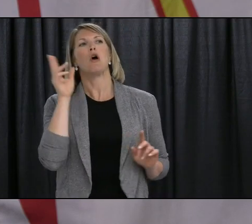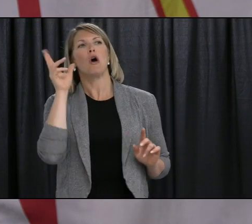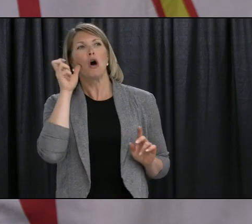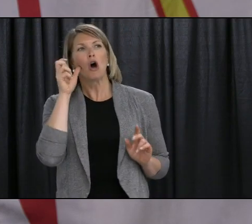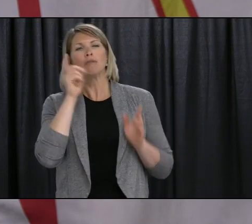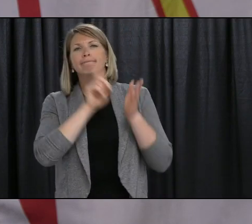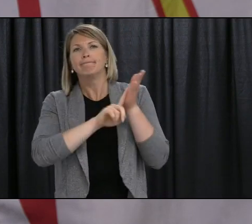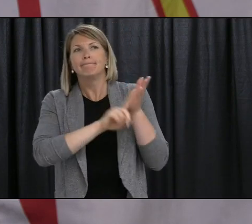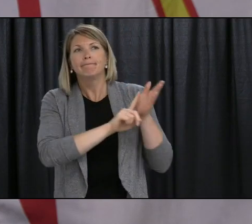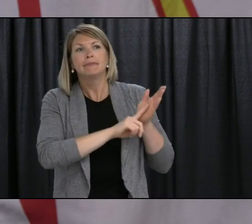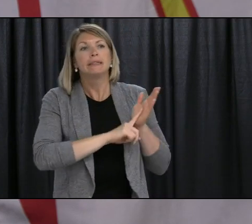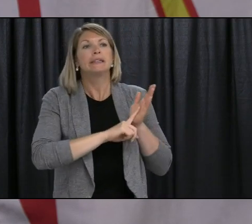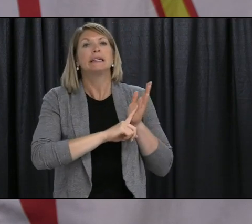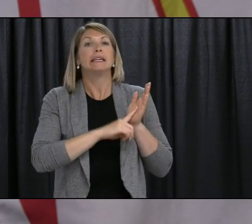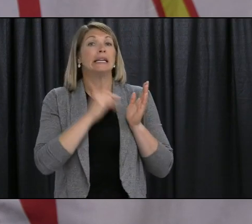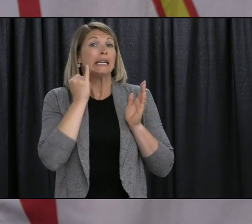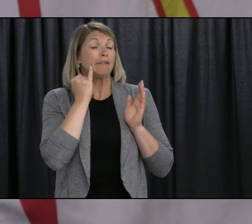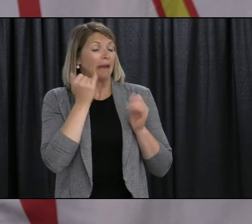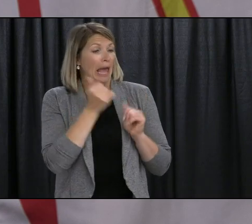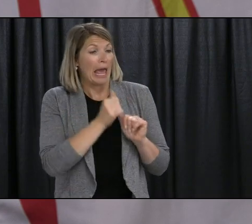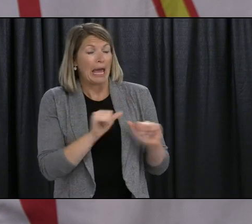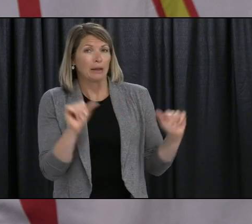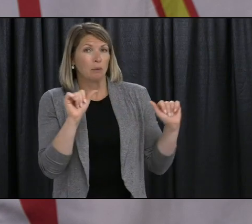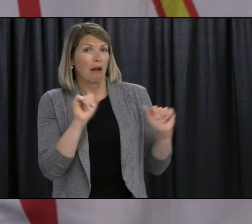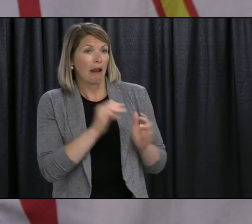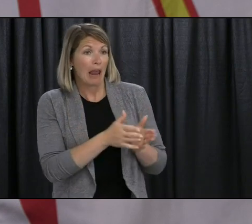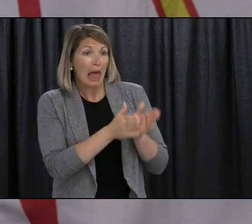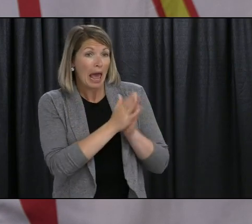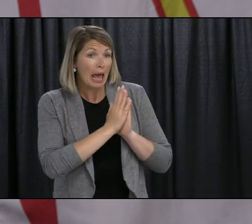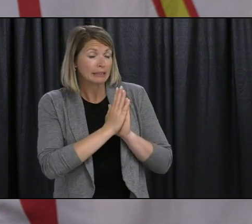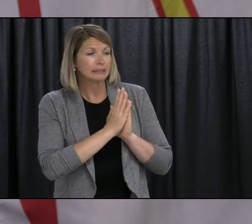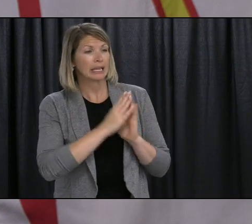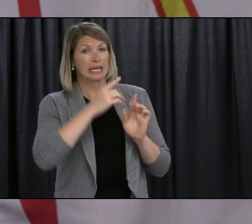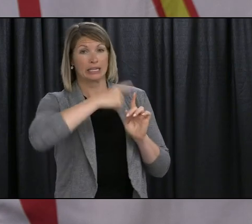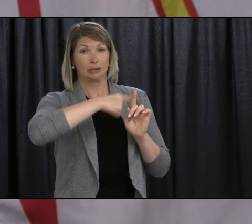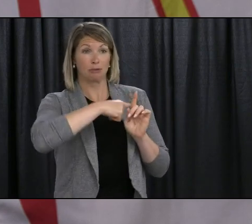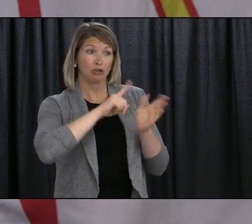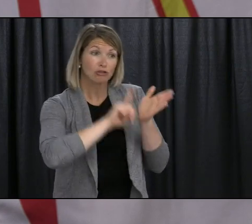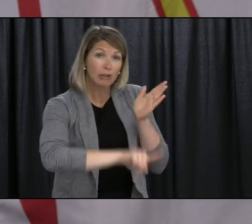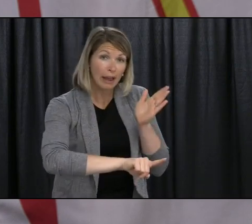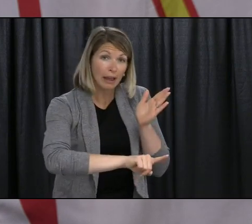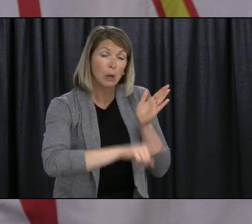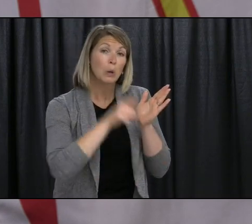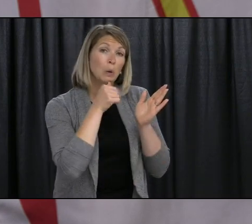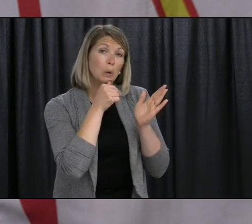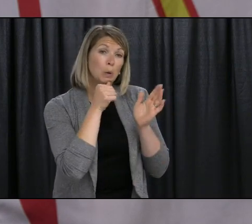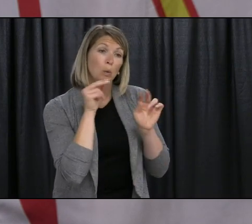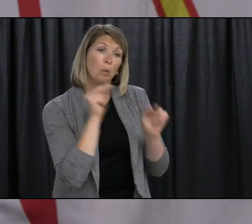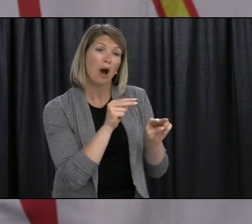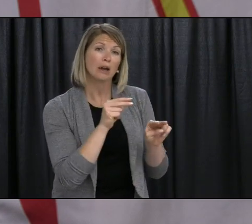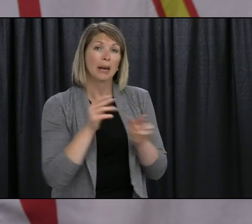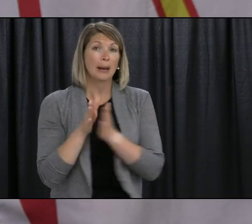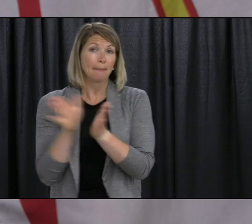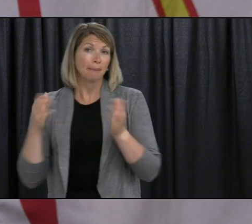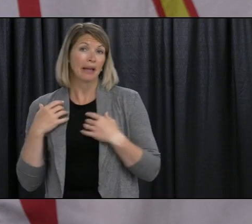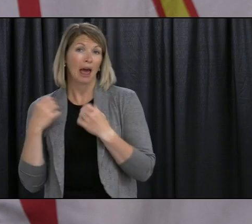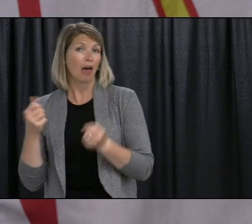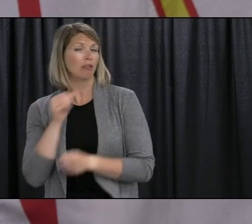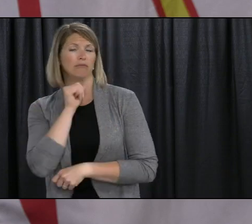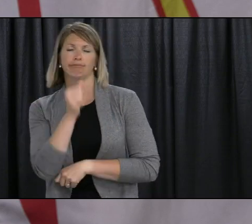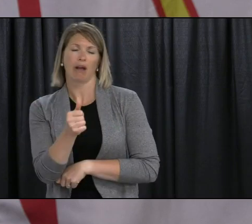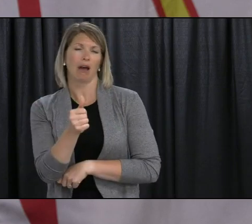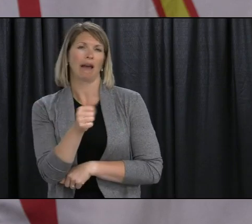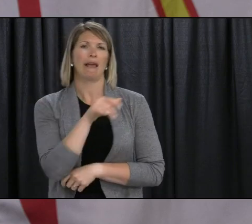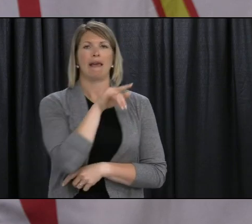if anyone is going to be asked to do that, it wouldn't be public health officials. It would be officials at the airport who would be doing